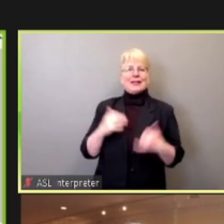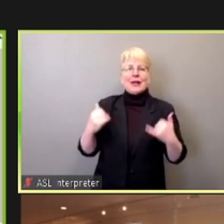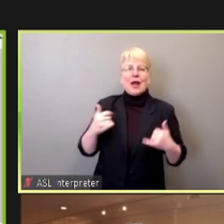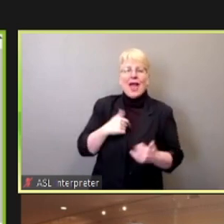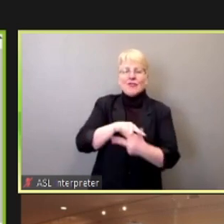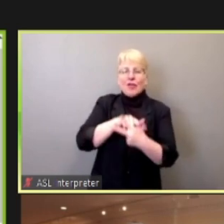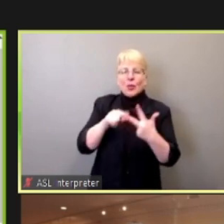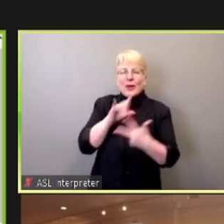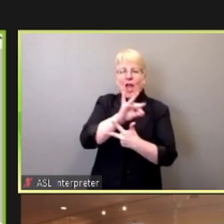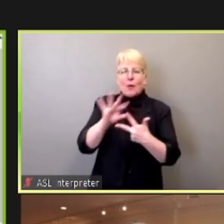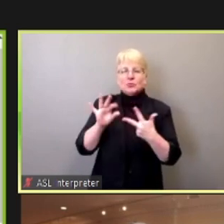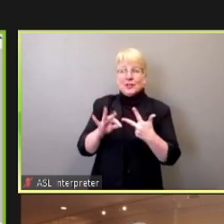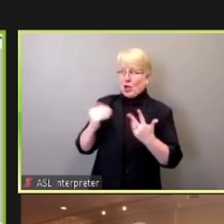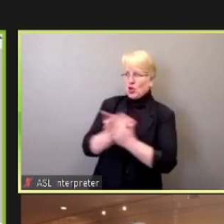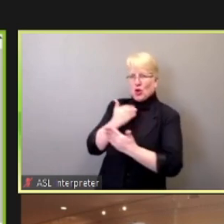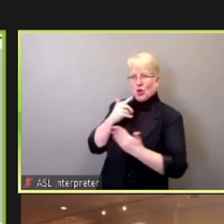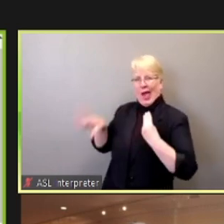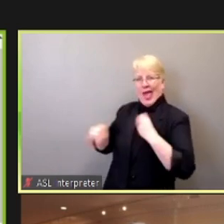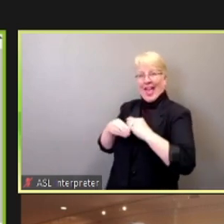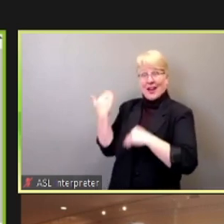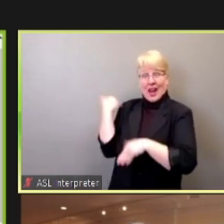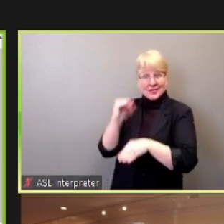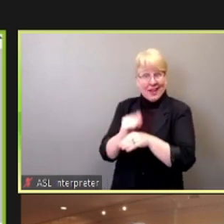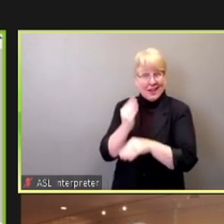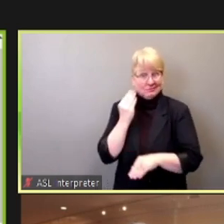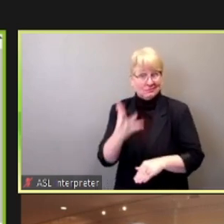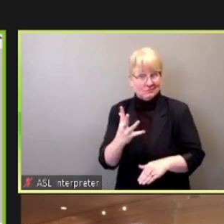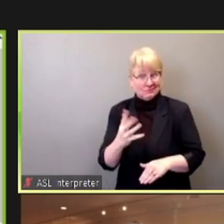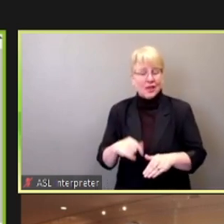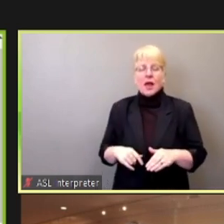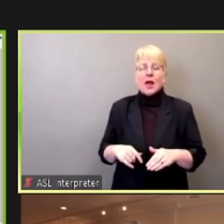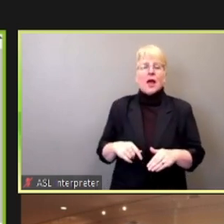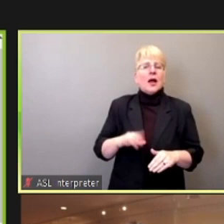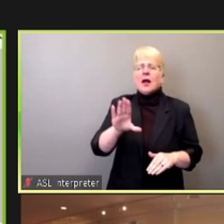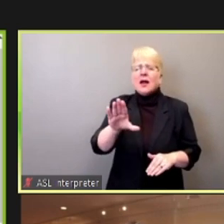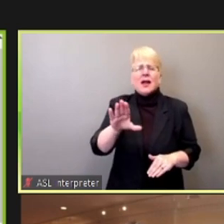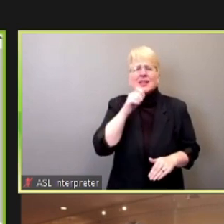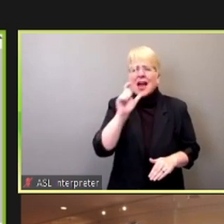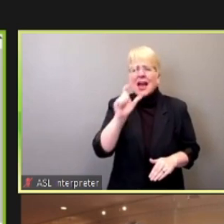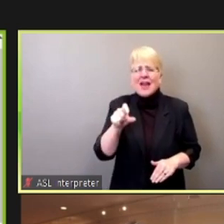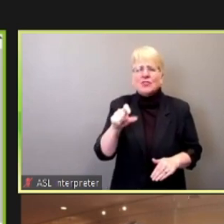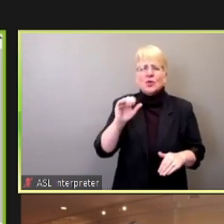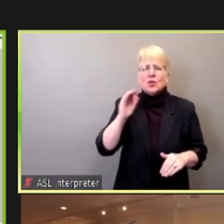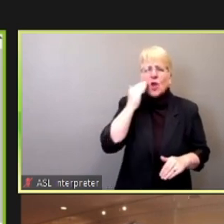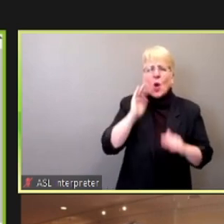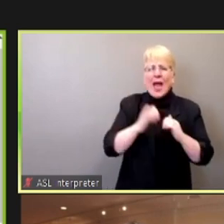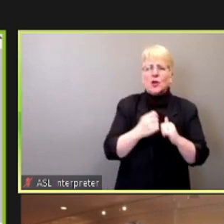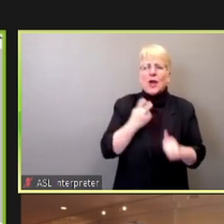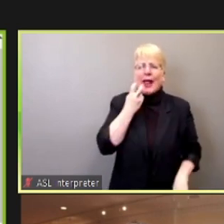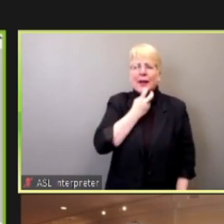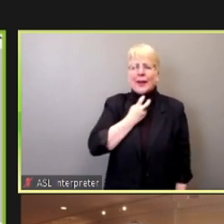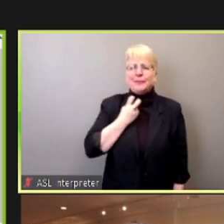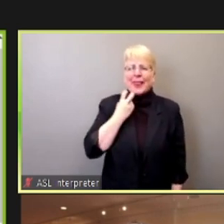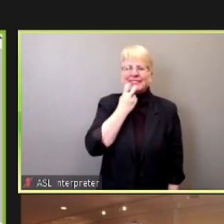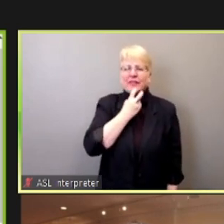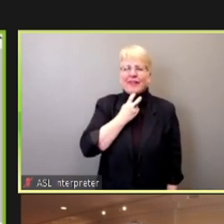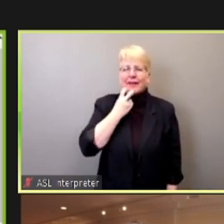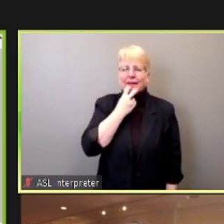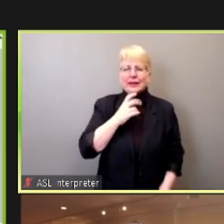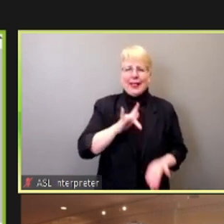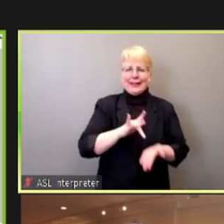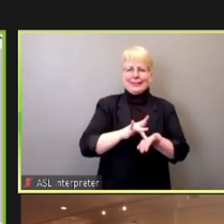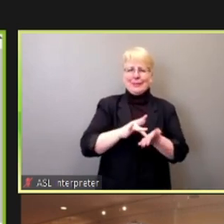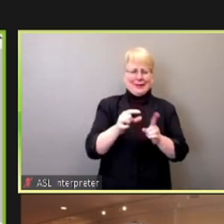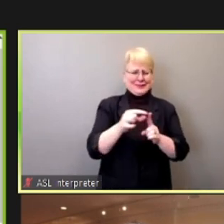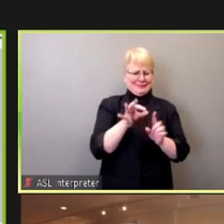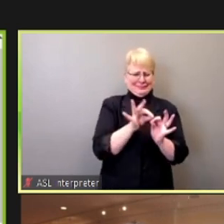one announced last night. It's not important that you know how to pronounce the names of the antibody treatment, because nobody